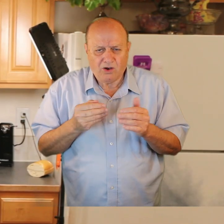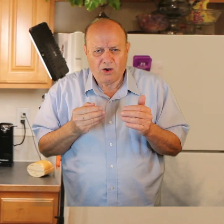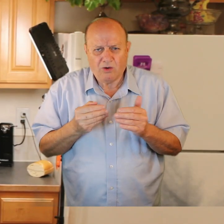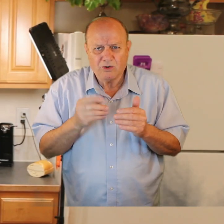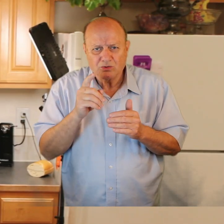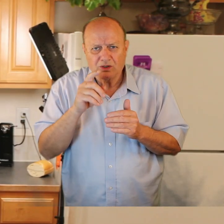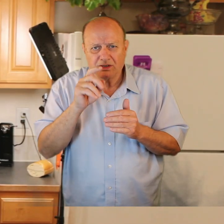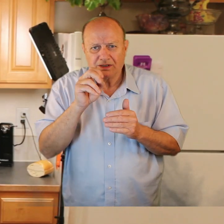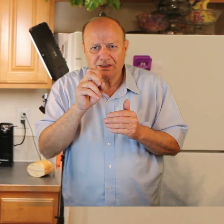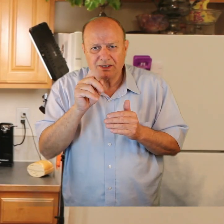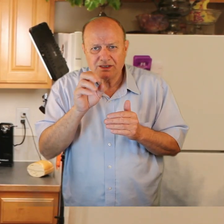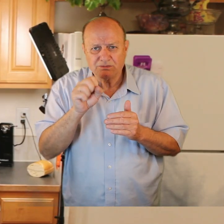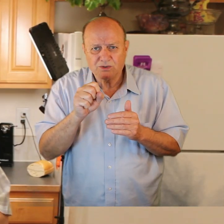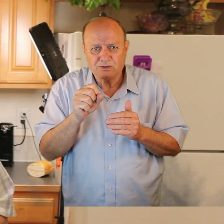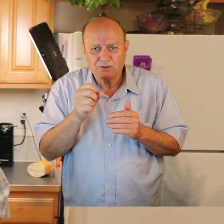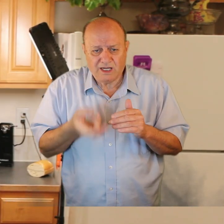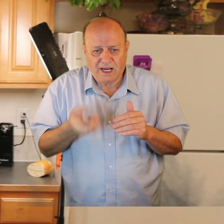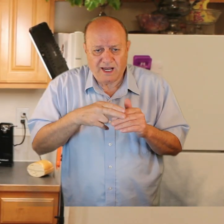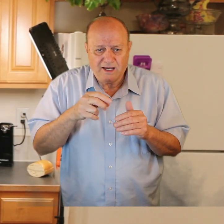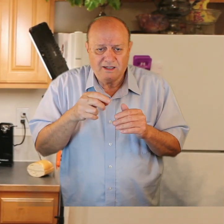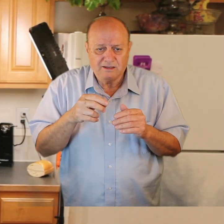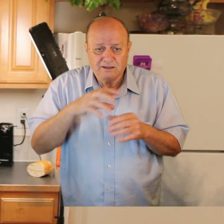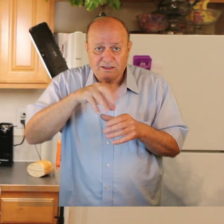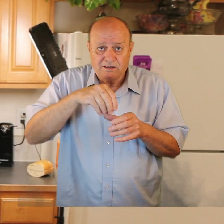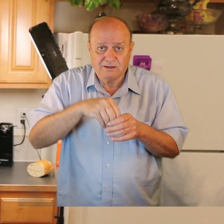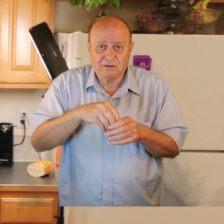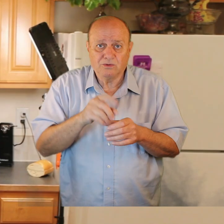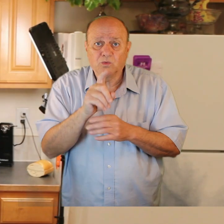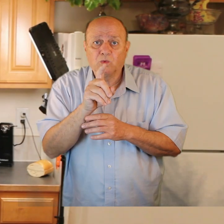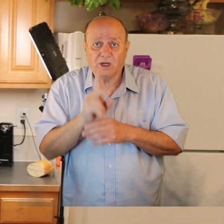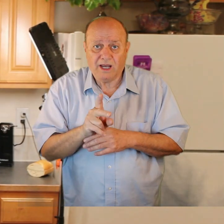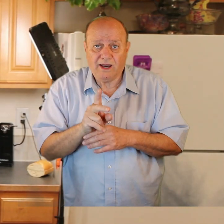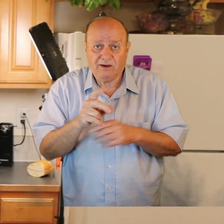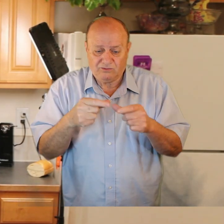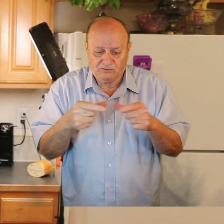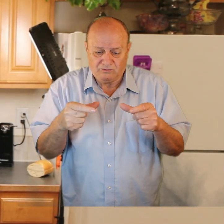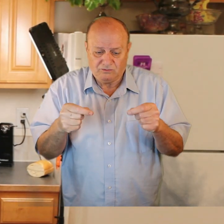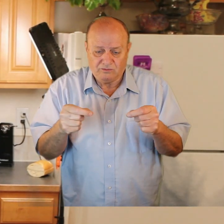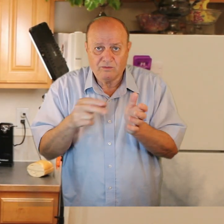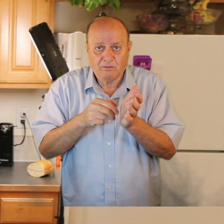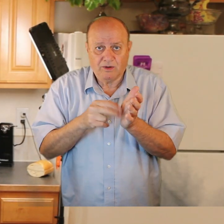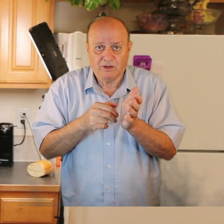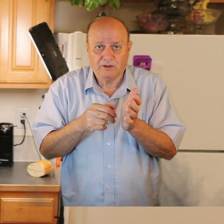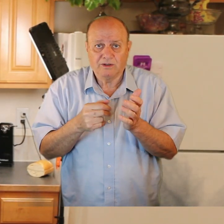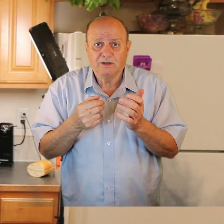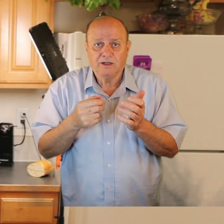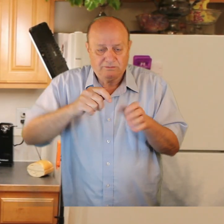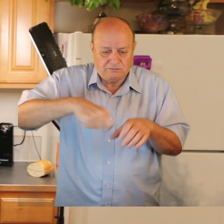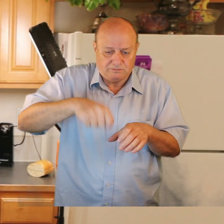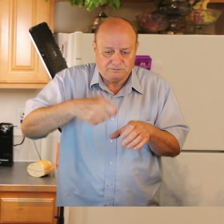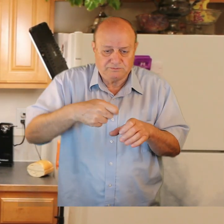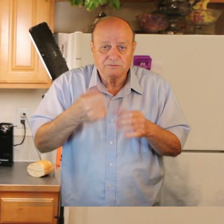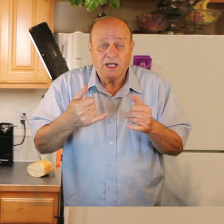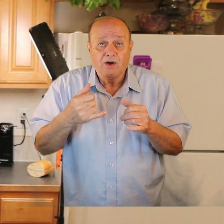the farmhouse blend into 1/2 stick of butter. Another nice thing about pre-mixing butter is it